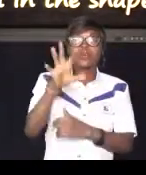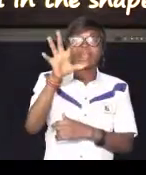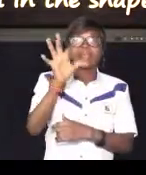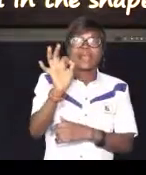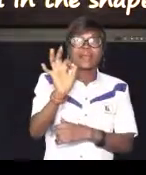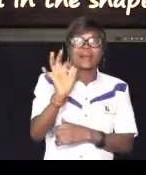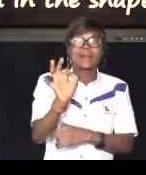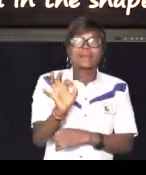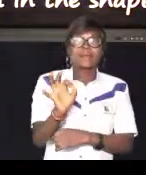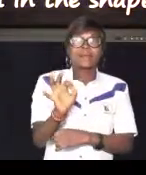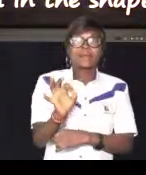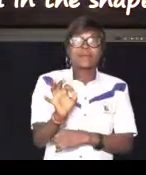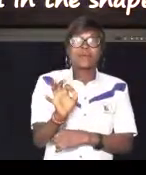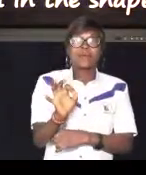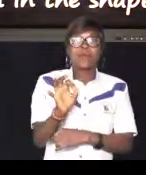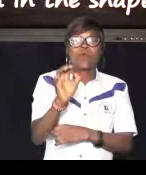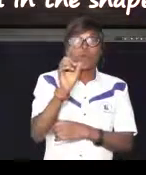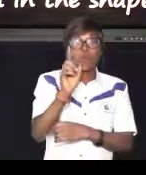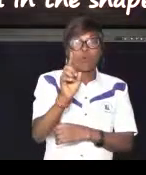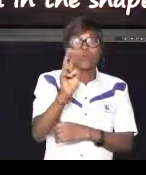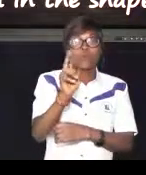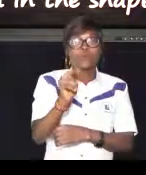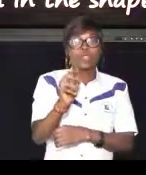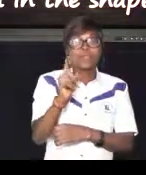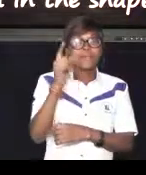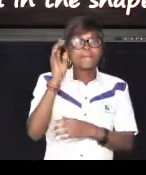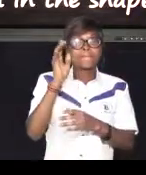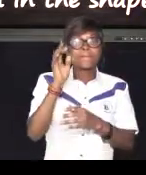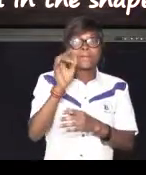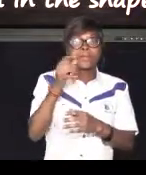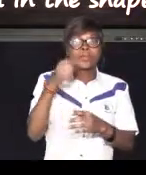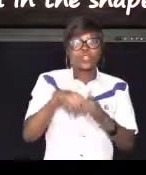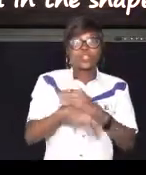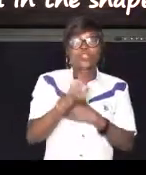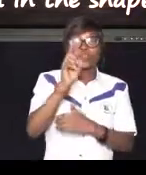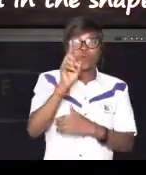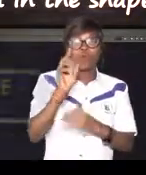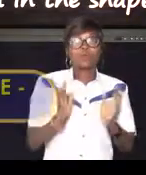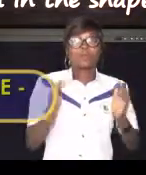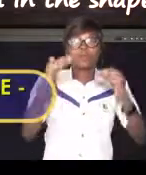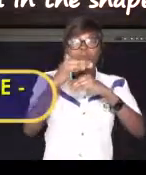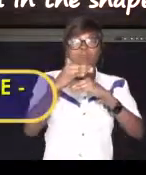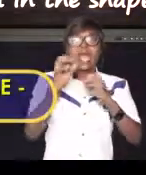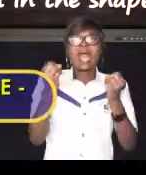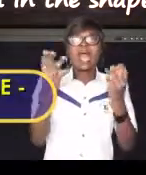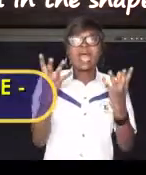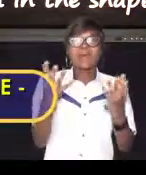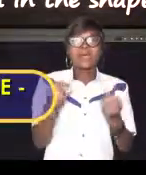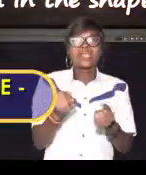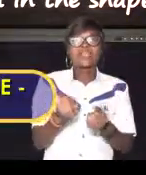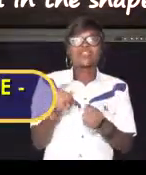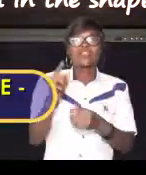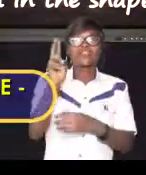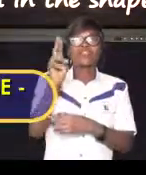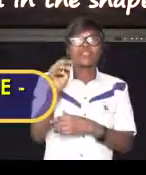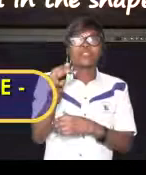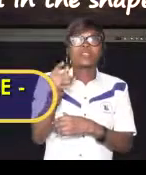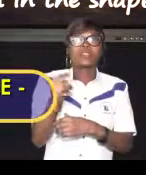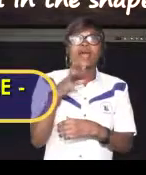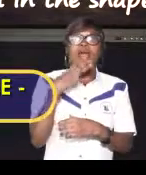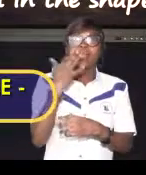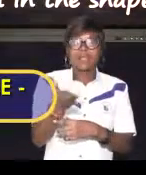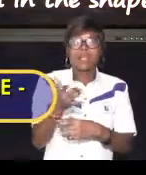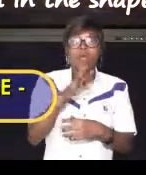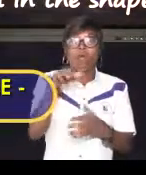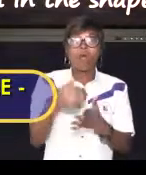is a square that has 1 unit here, 1 unit here, and that's why we call it a unit square. But how many unit squares are there altogether?